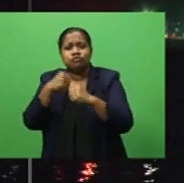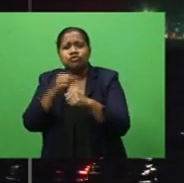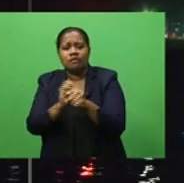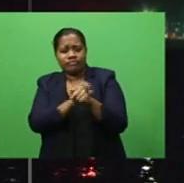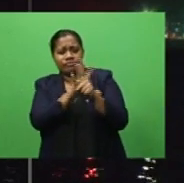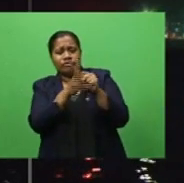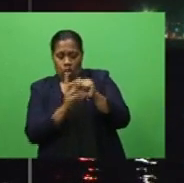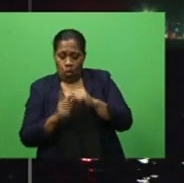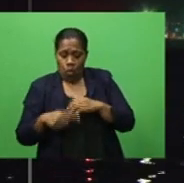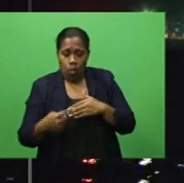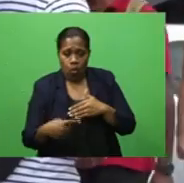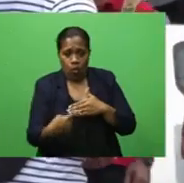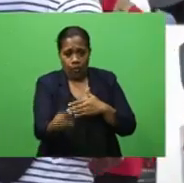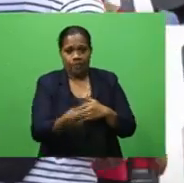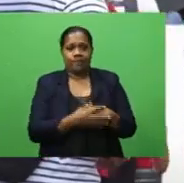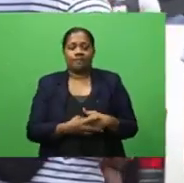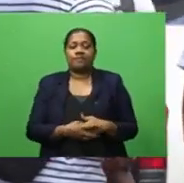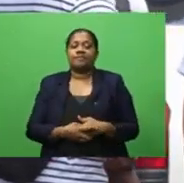Vadhala reports.